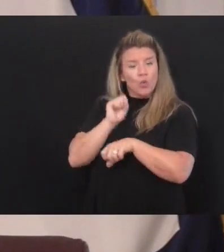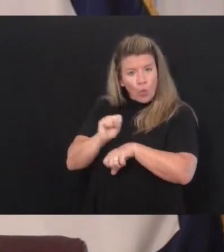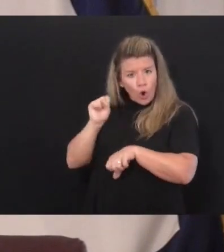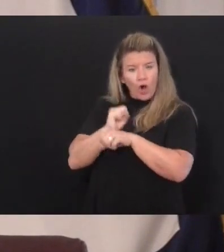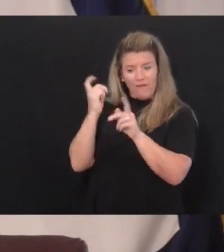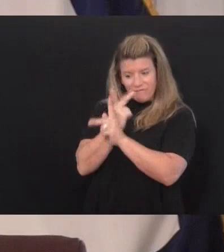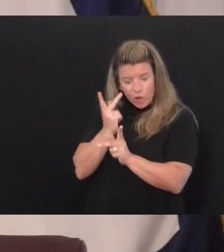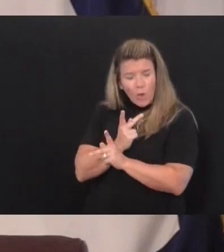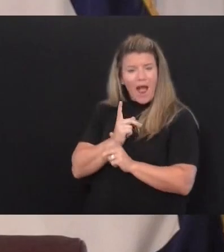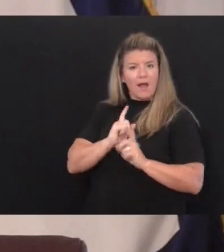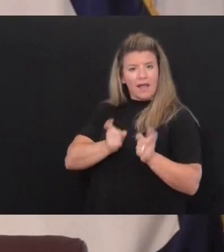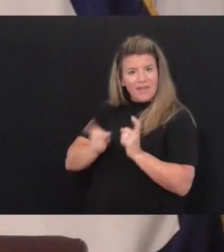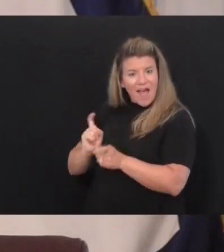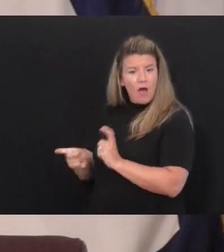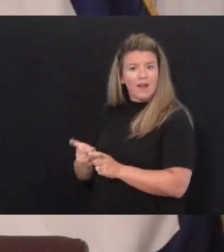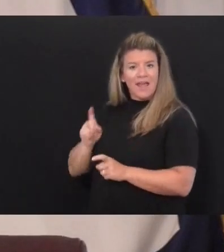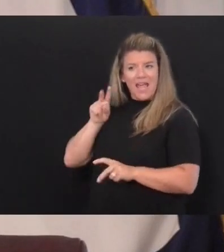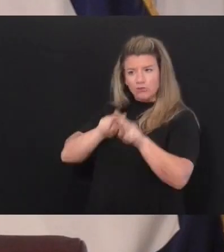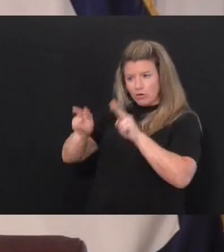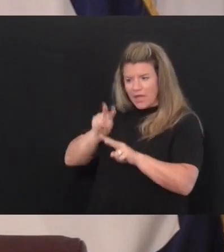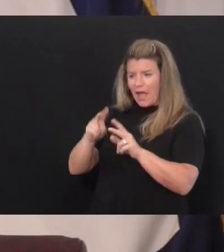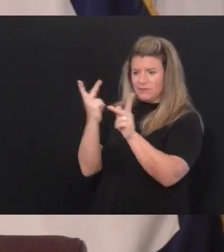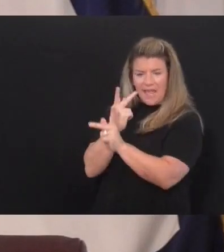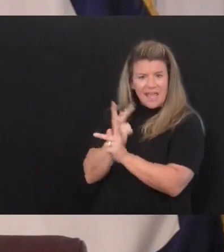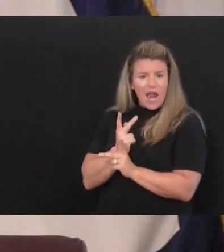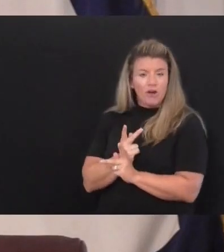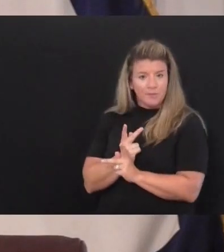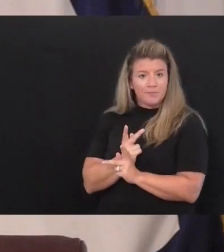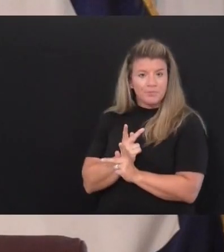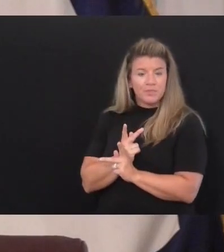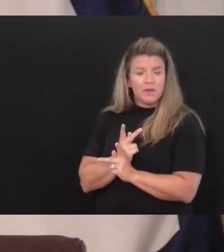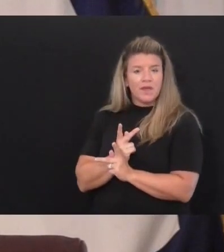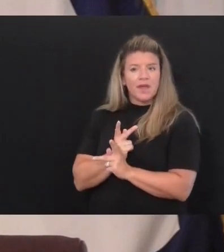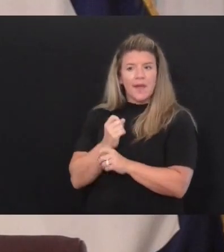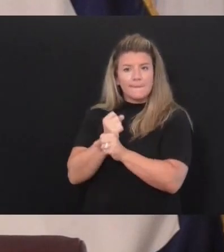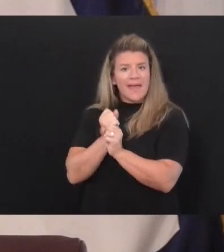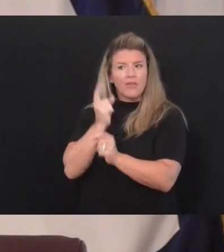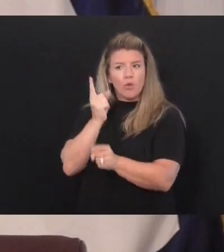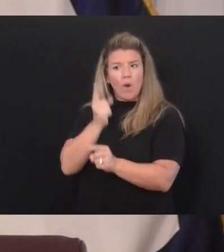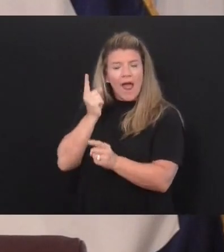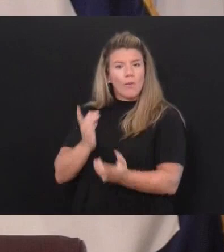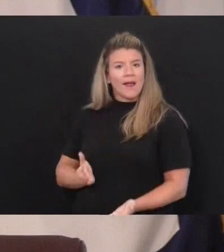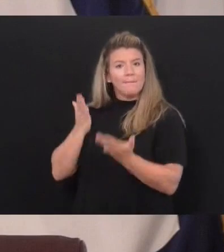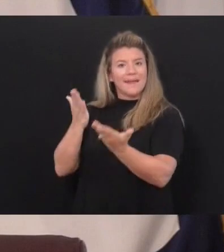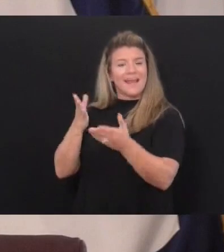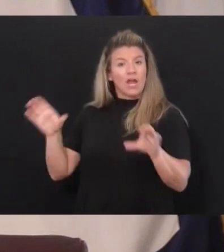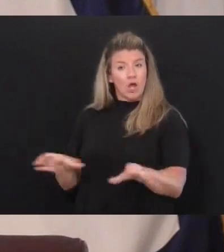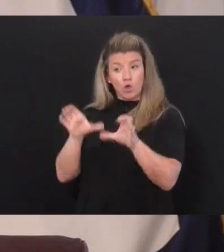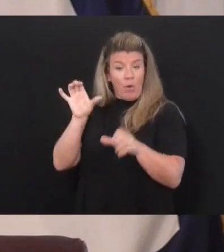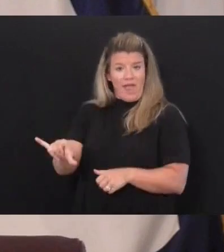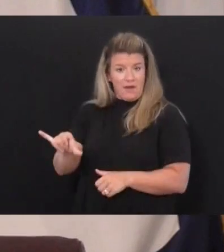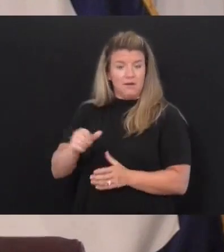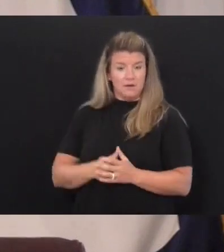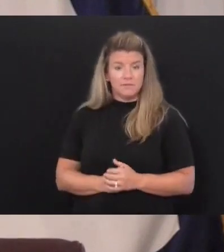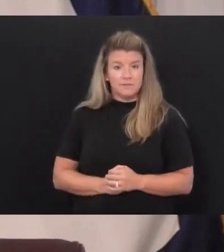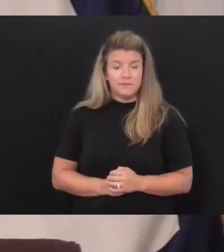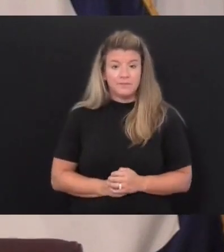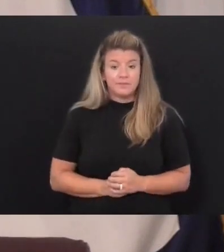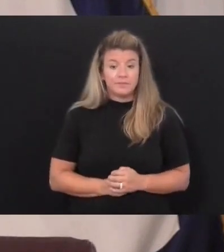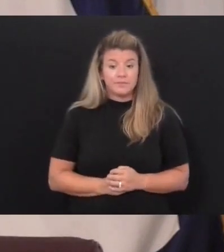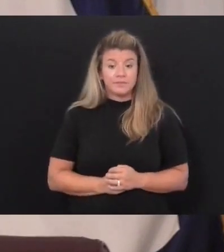away to address everything that needs to be done. But today's my first day, and excited to be here with everyone, and we'll see how we can get things started.